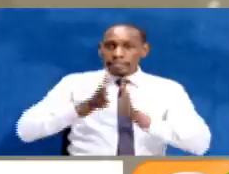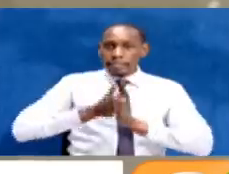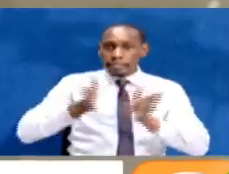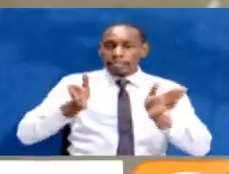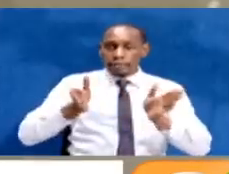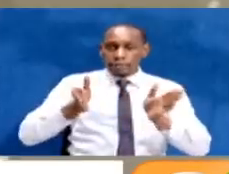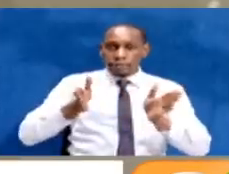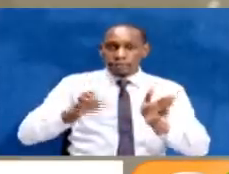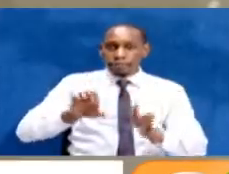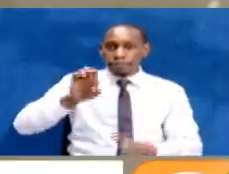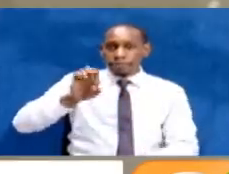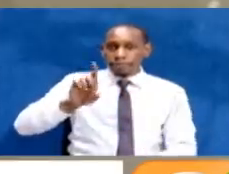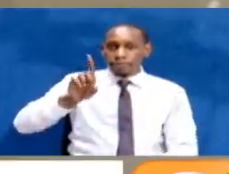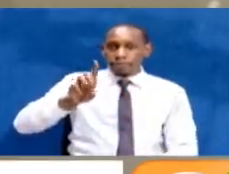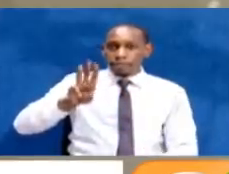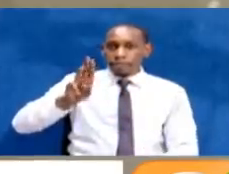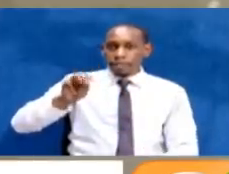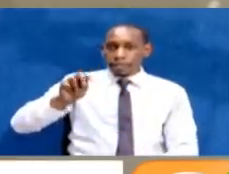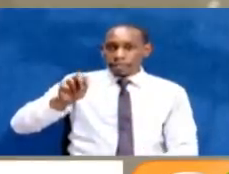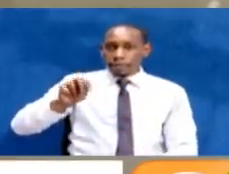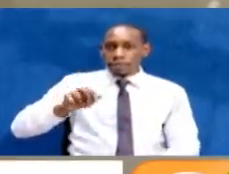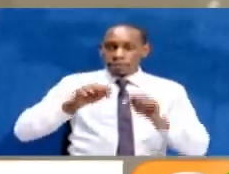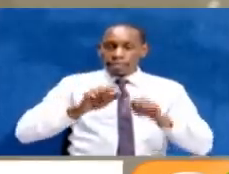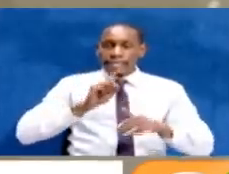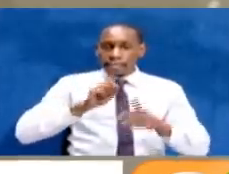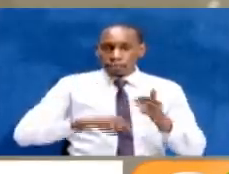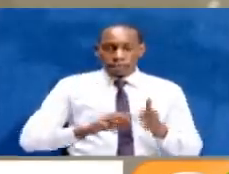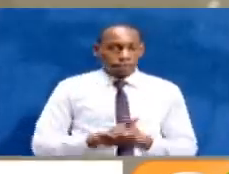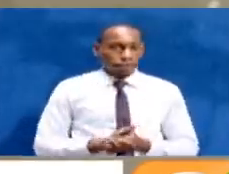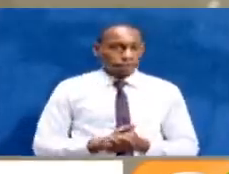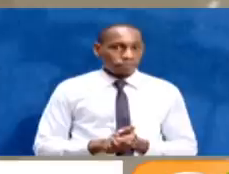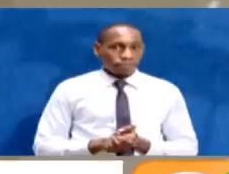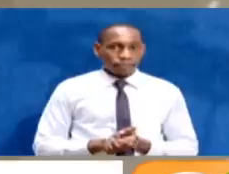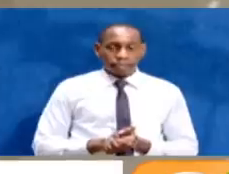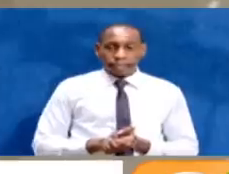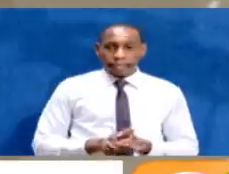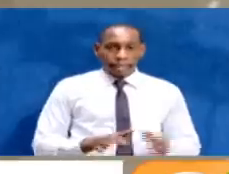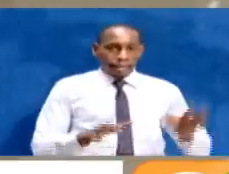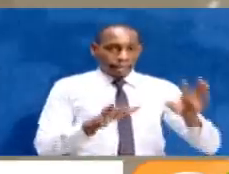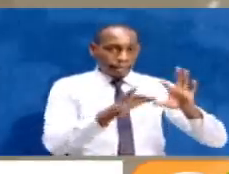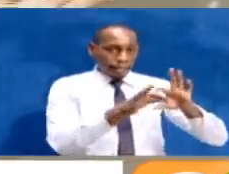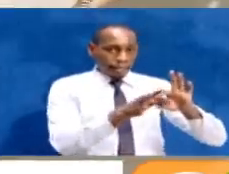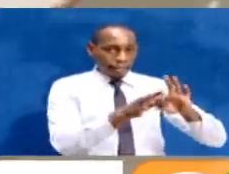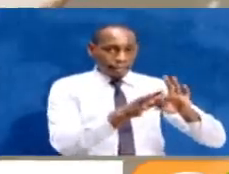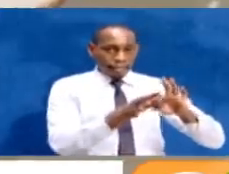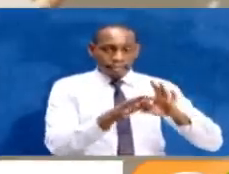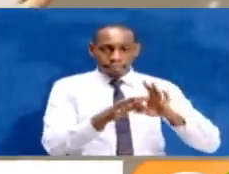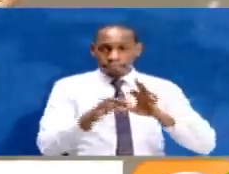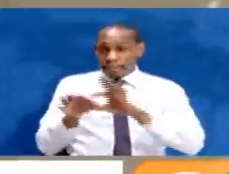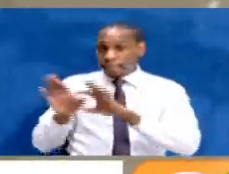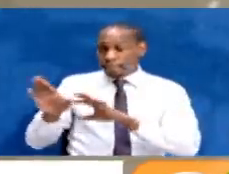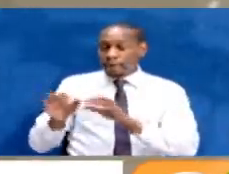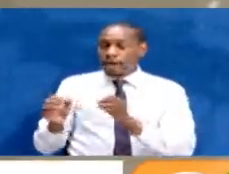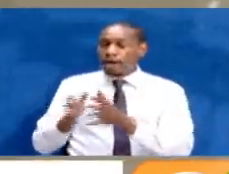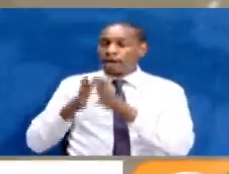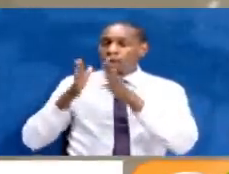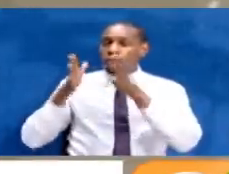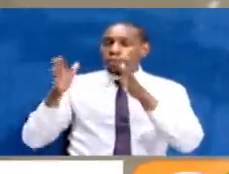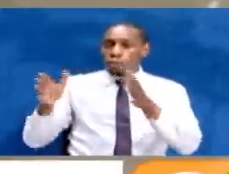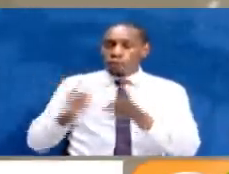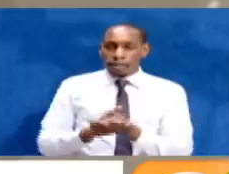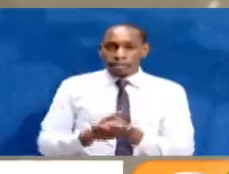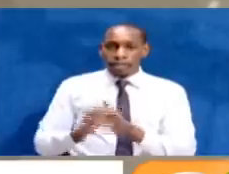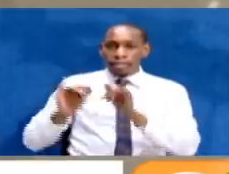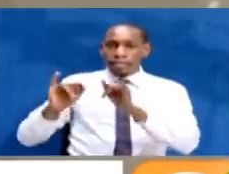General, Edwin Sifuna, today, he's talking about an alliance that will be a tsunami. And it will